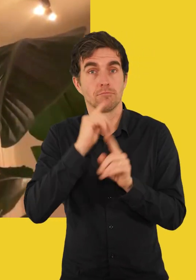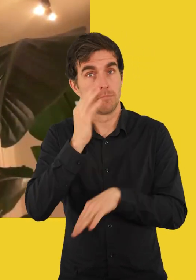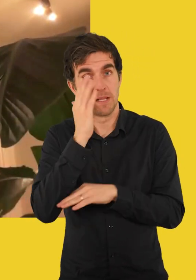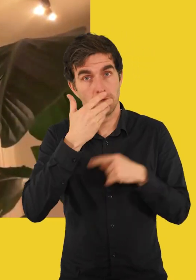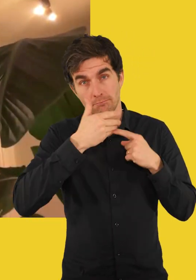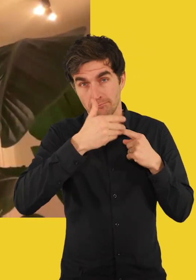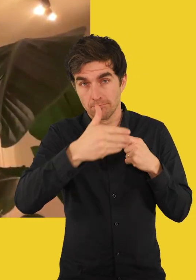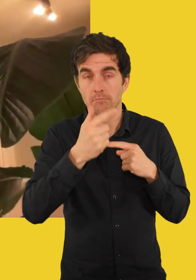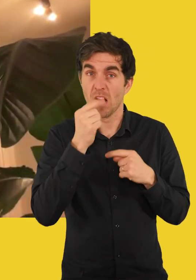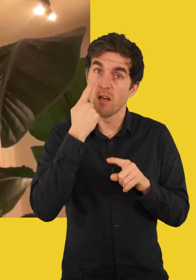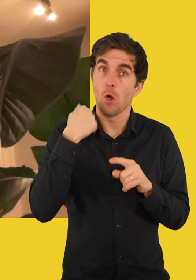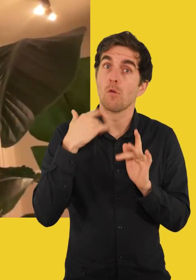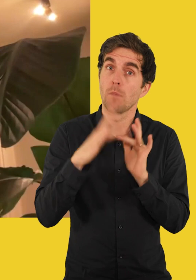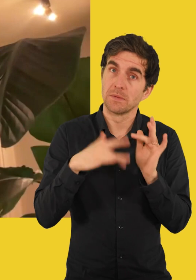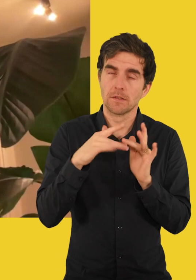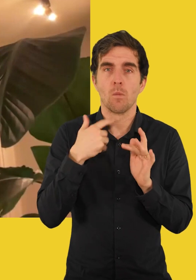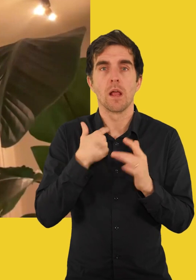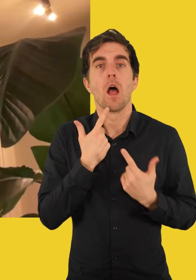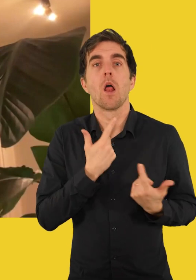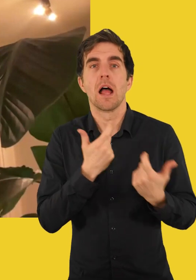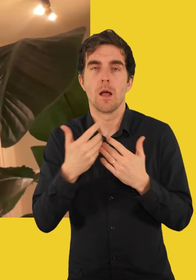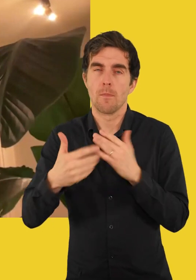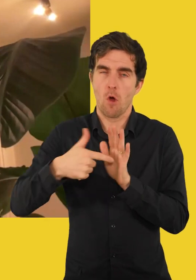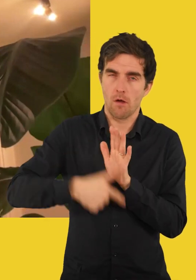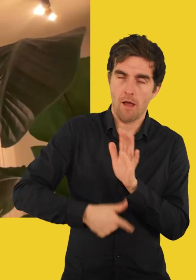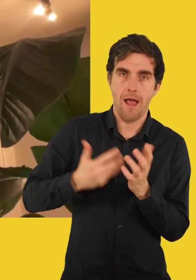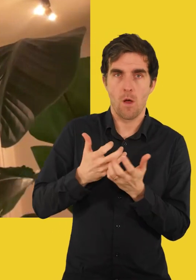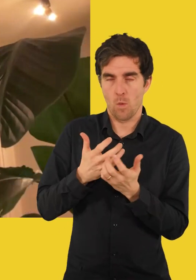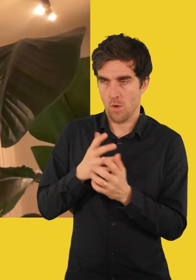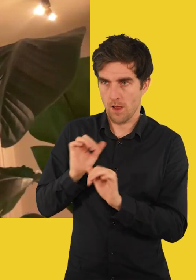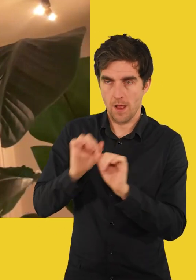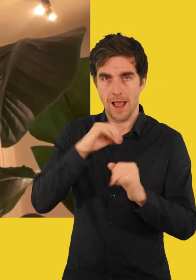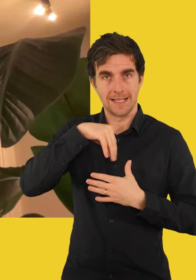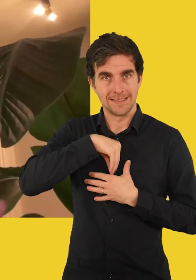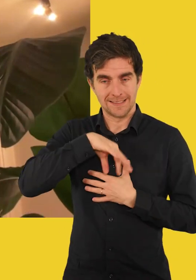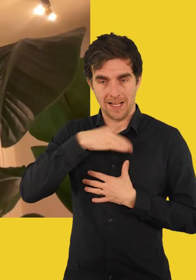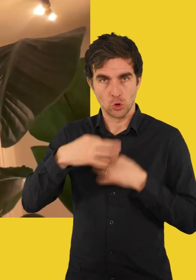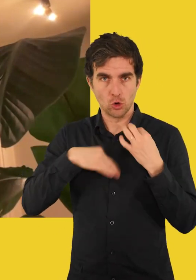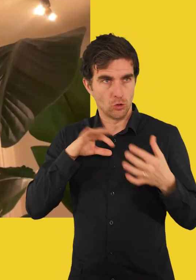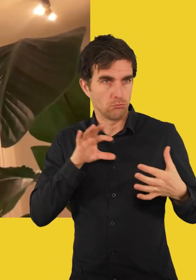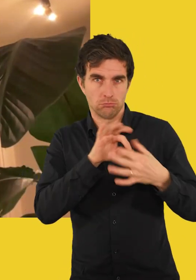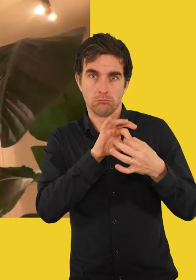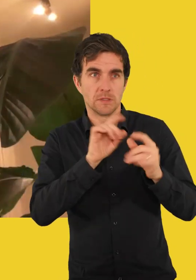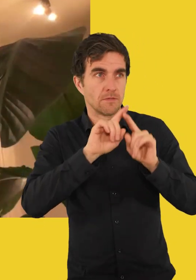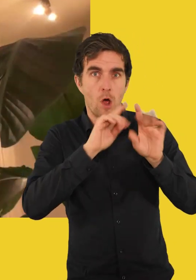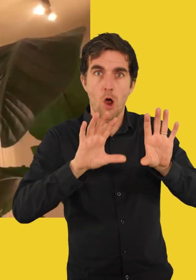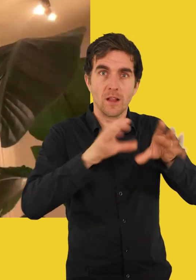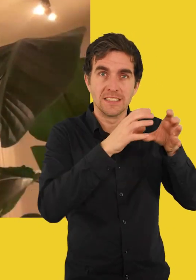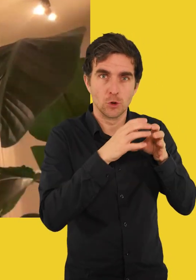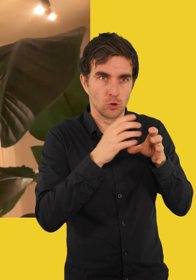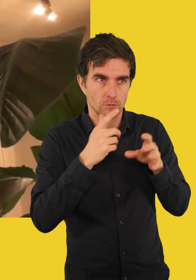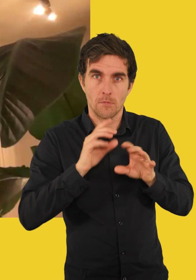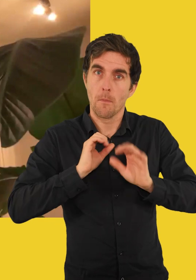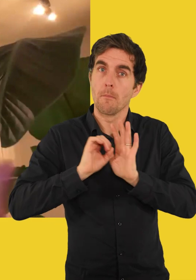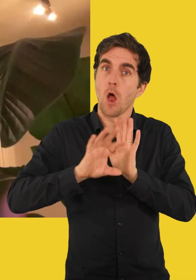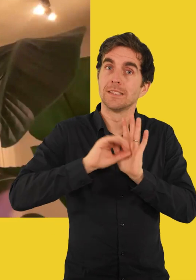series, which you can also find on our website, where we're kind of looking deeper at the intersections of these different dimensions to the climate crisis. A podcast that